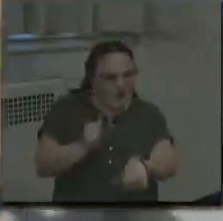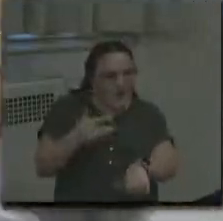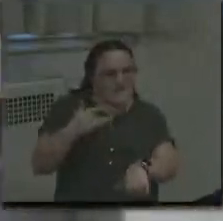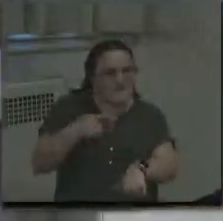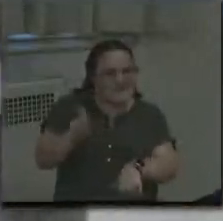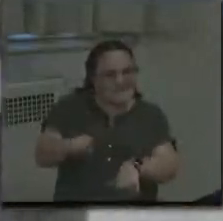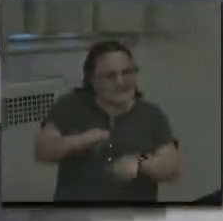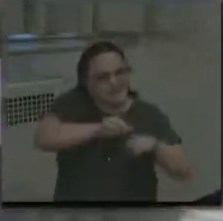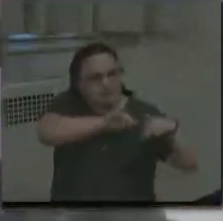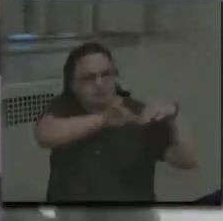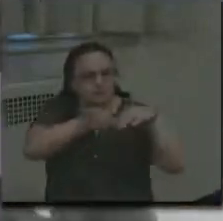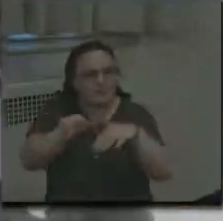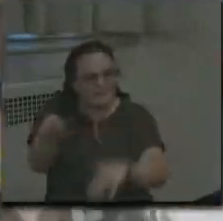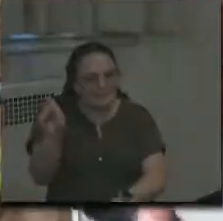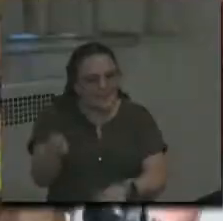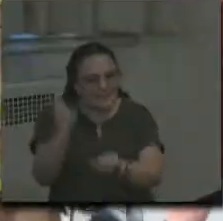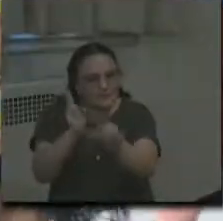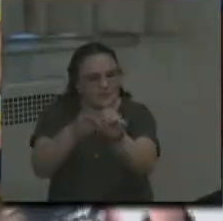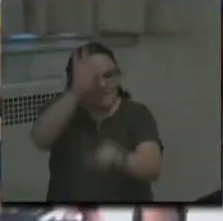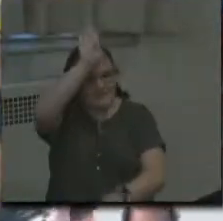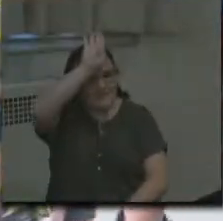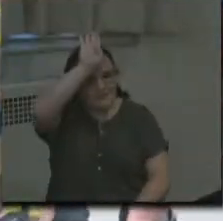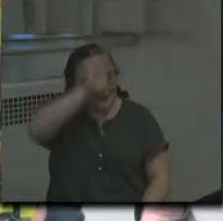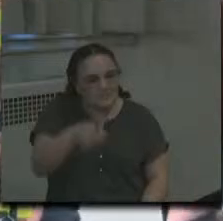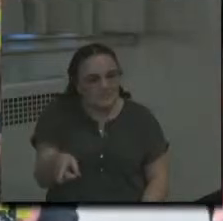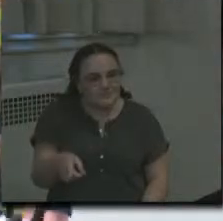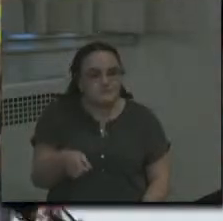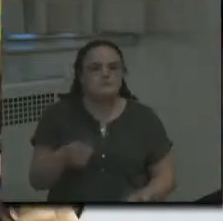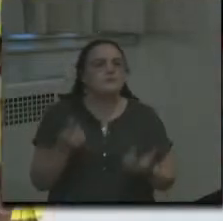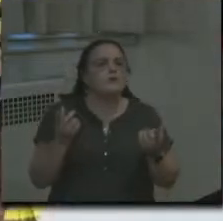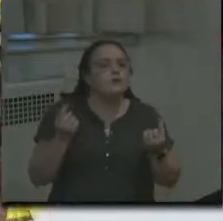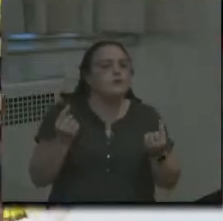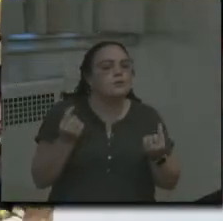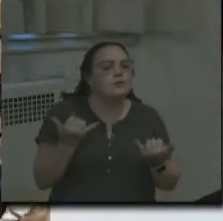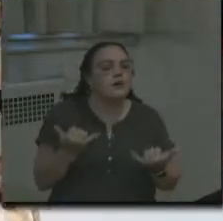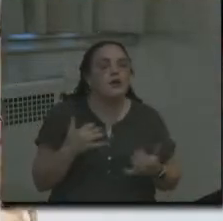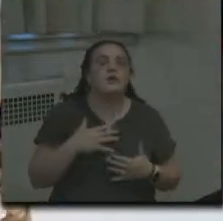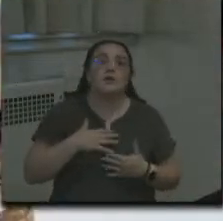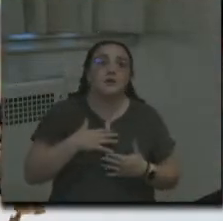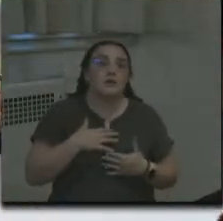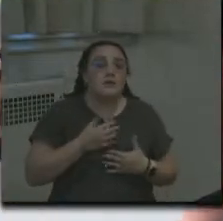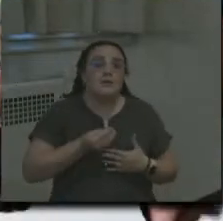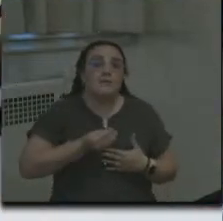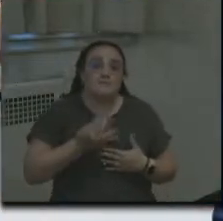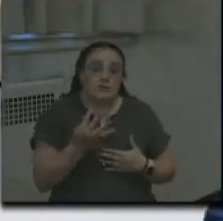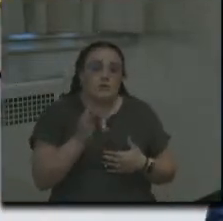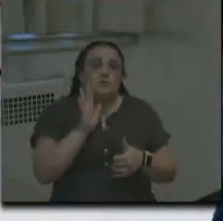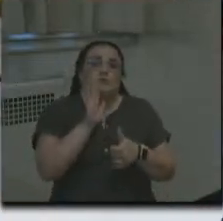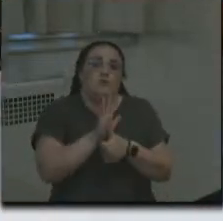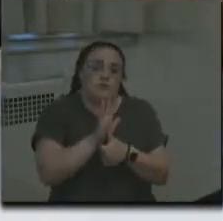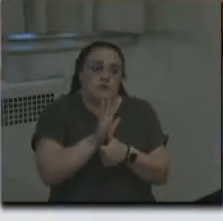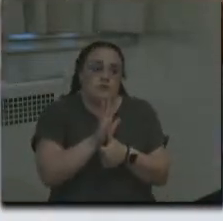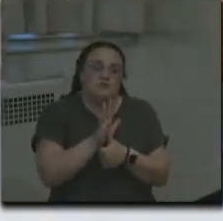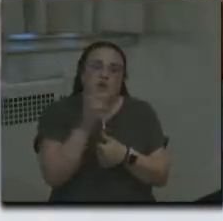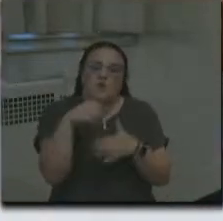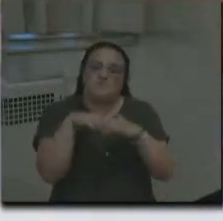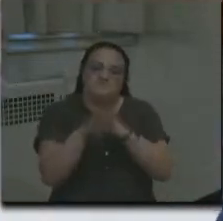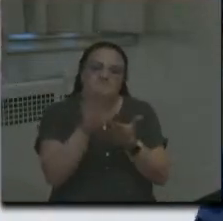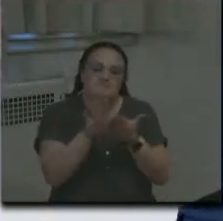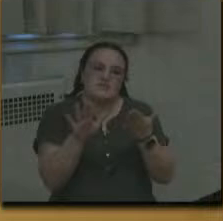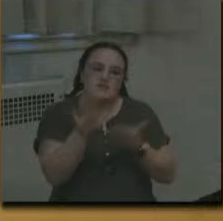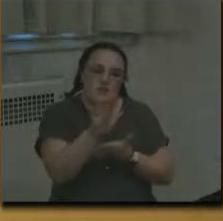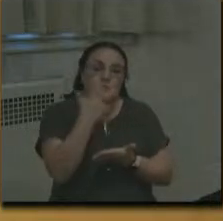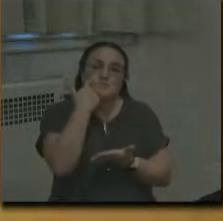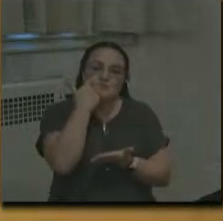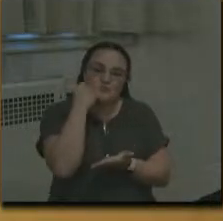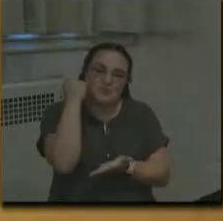service irresistible. What's the next step? So I got a few steps. So one of my steps would be going to college. I recently got